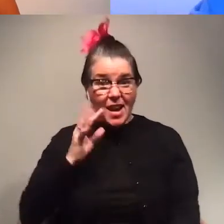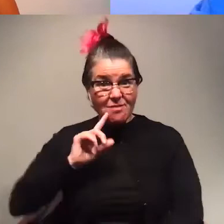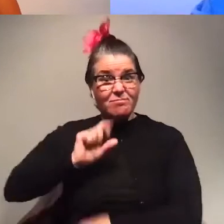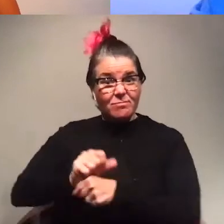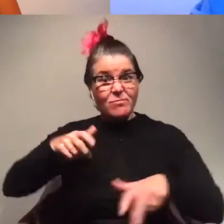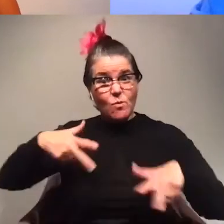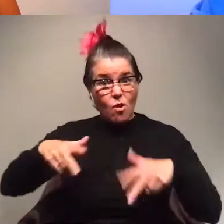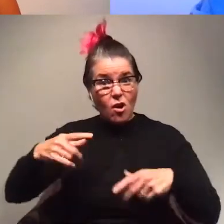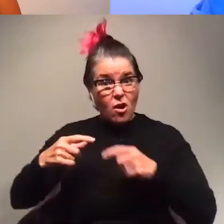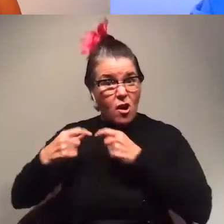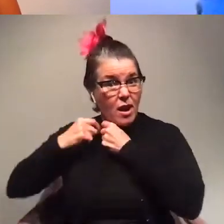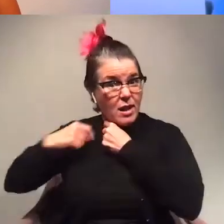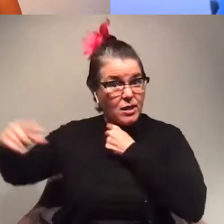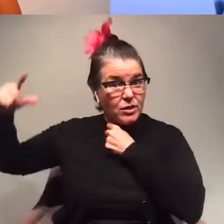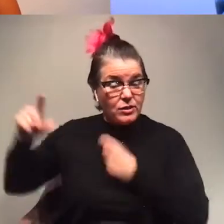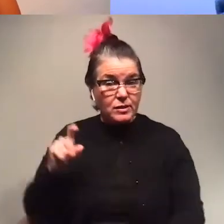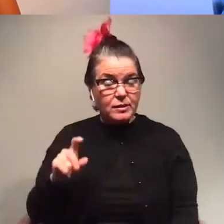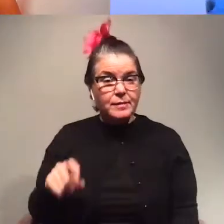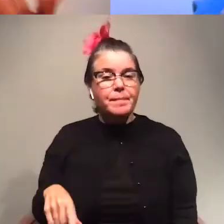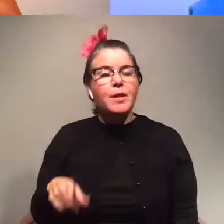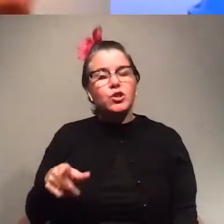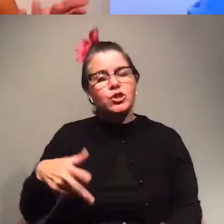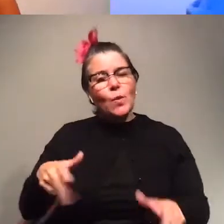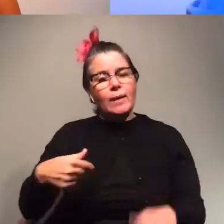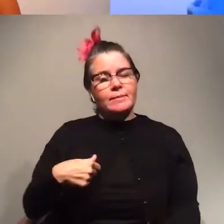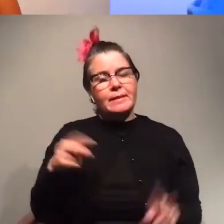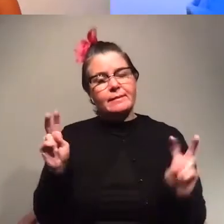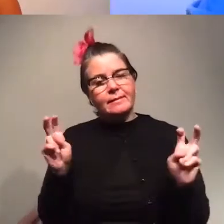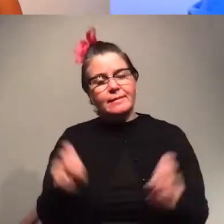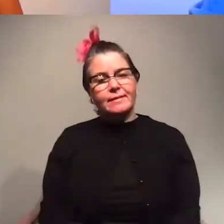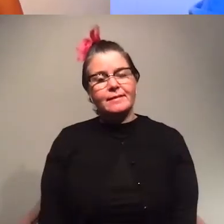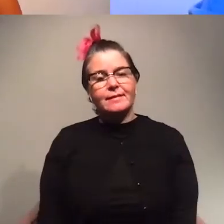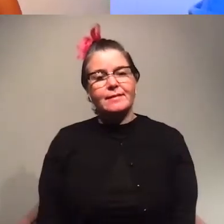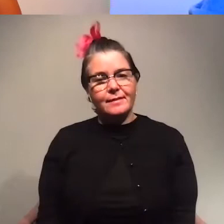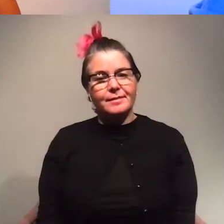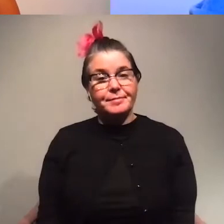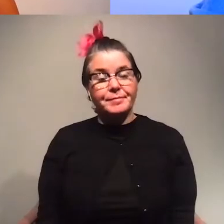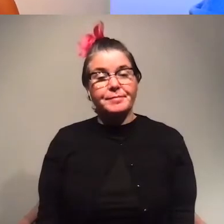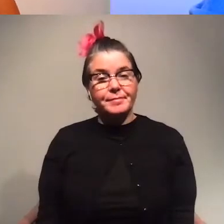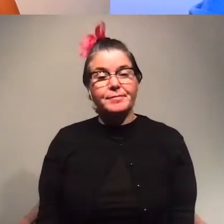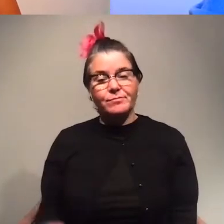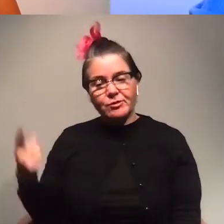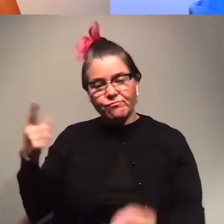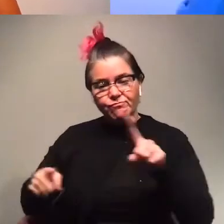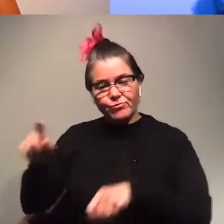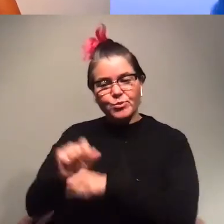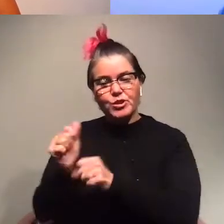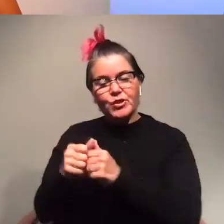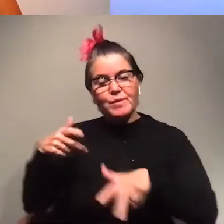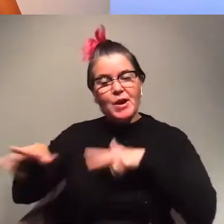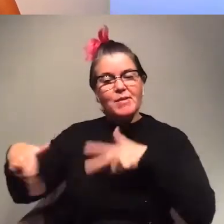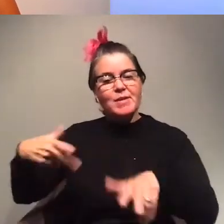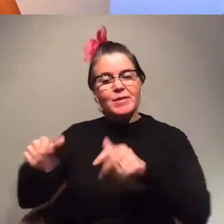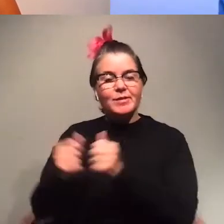on the leash outside. She walks me, but yes, we work together. Well, that's